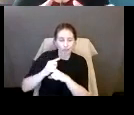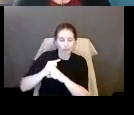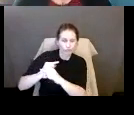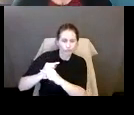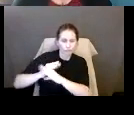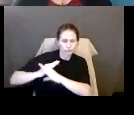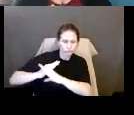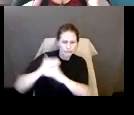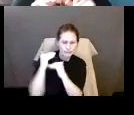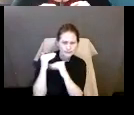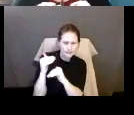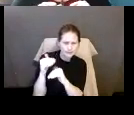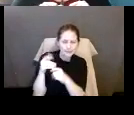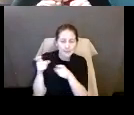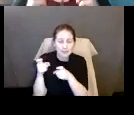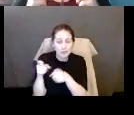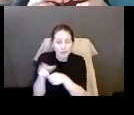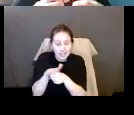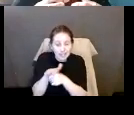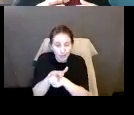restricted administrative zone